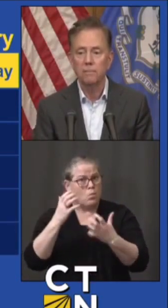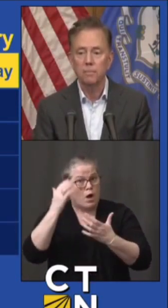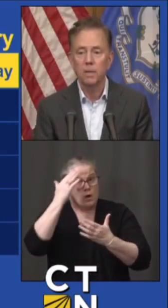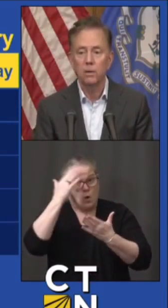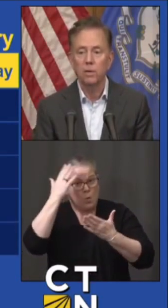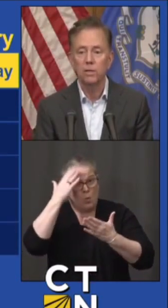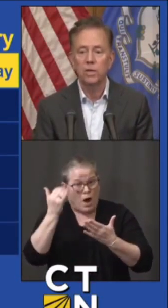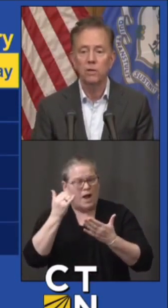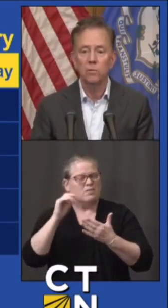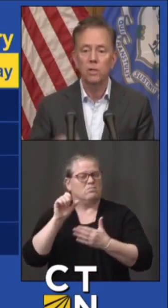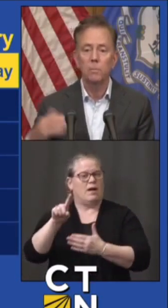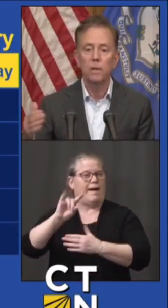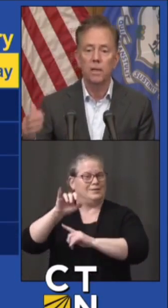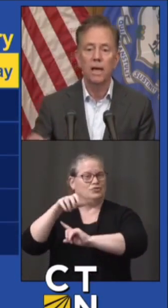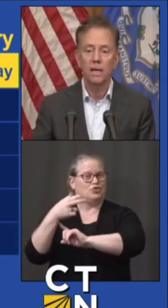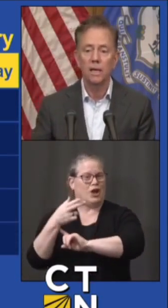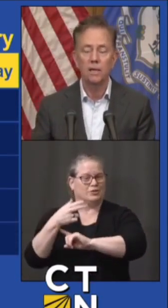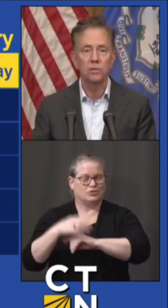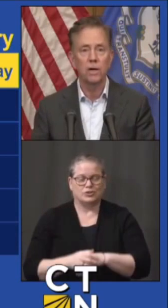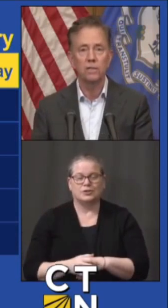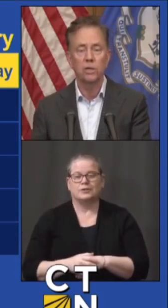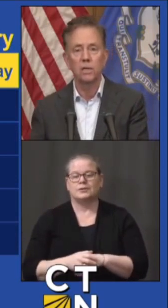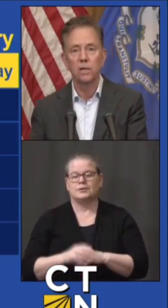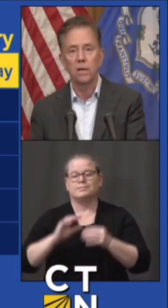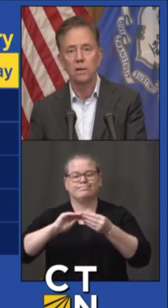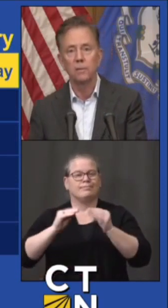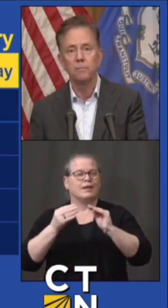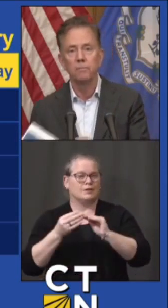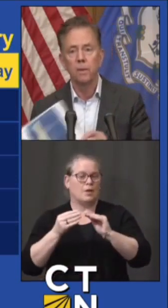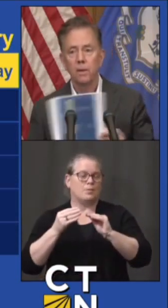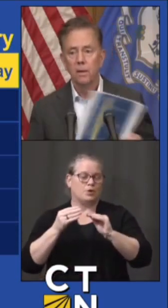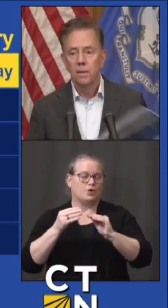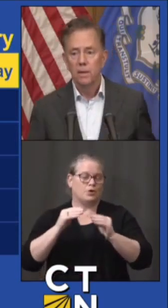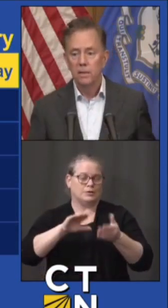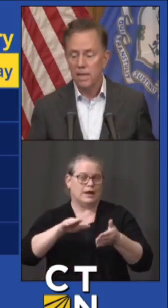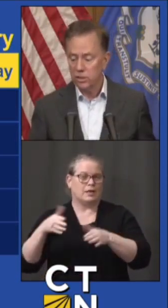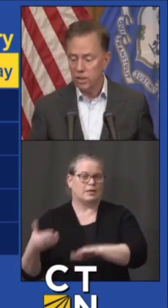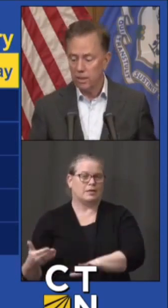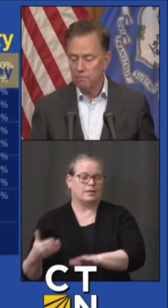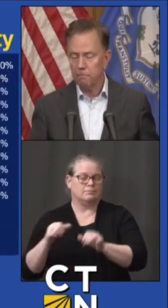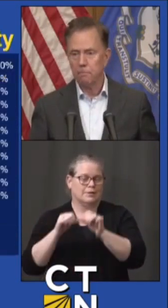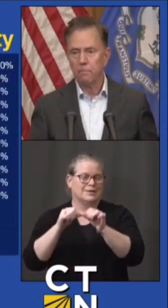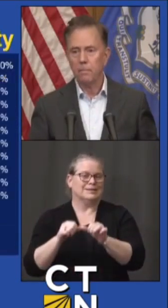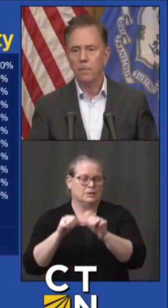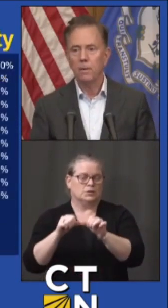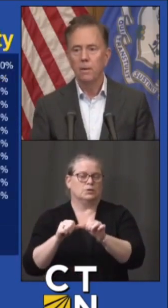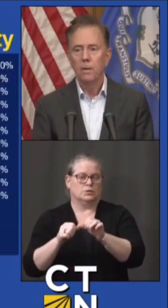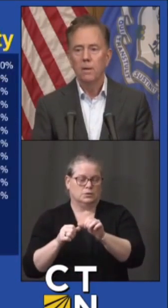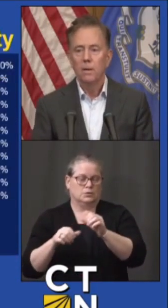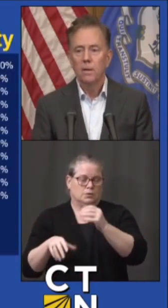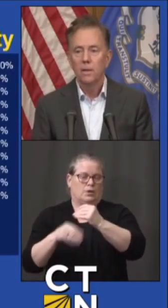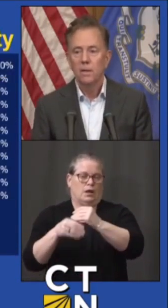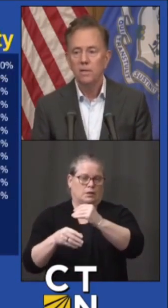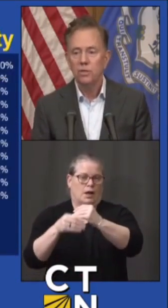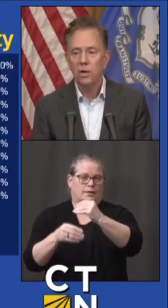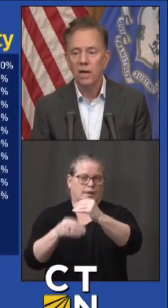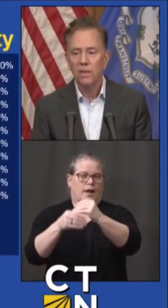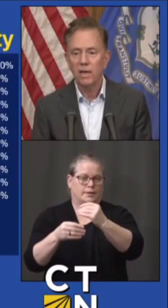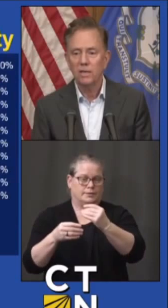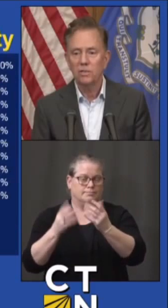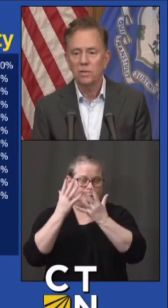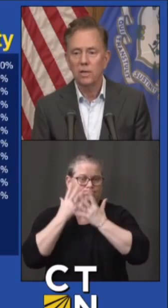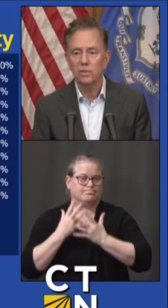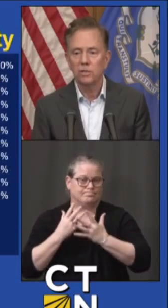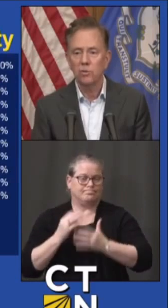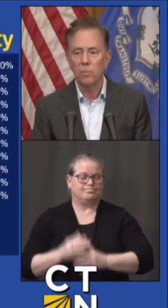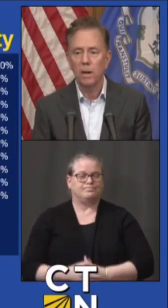Fatalities, continuing to be a lagging and tragic indicator. Next up. This chart, I